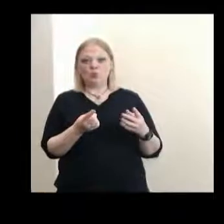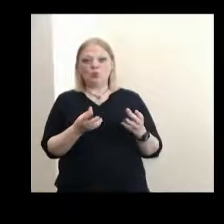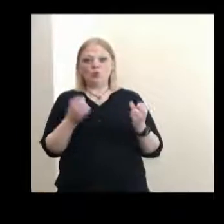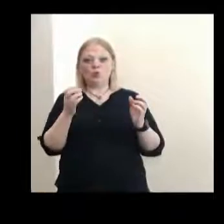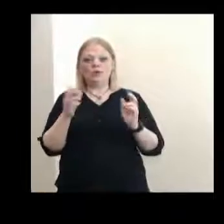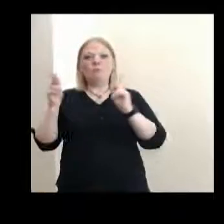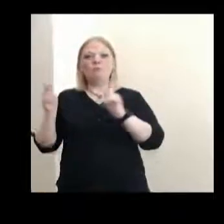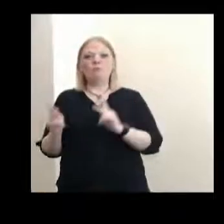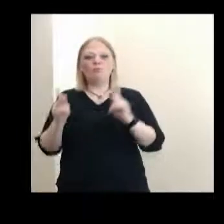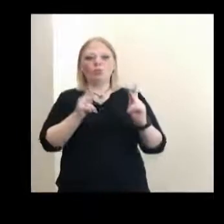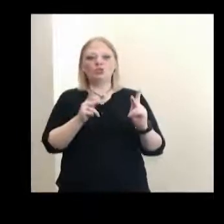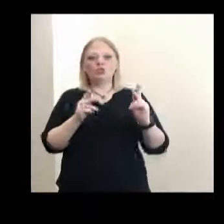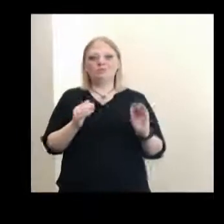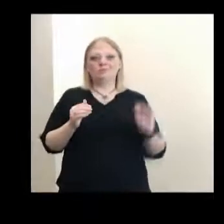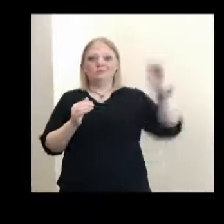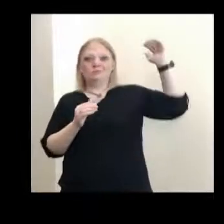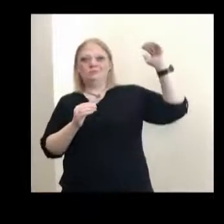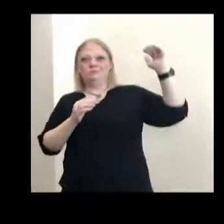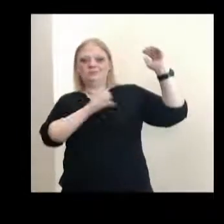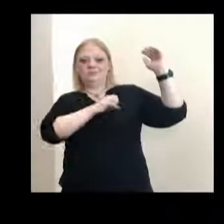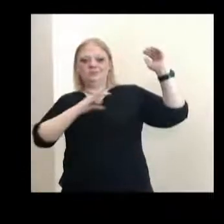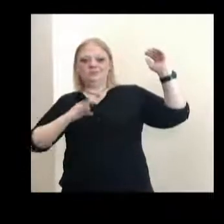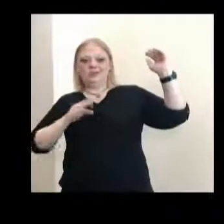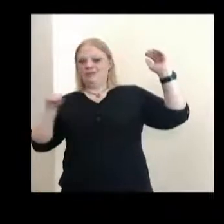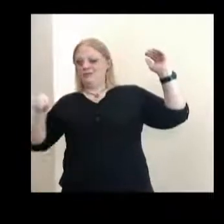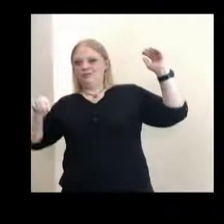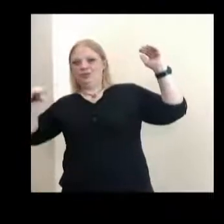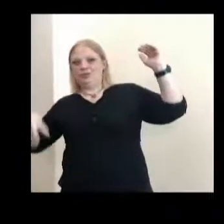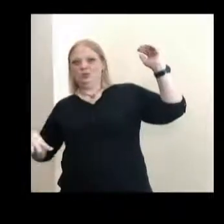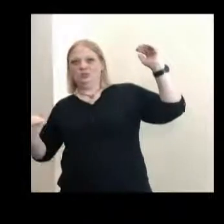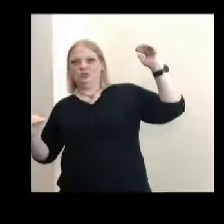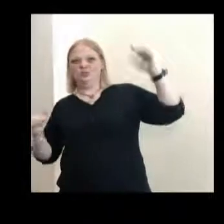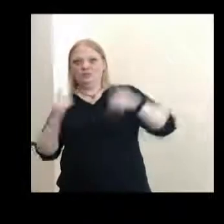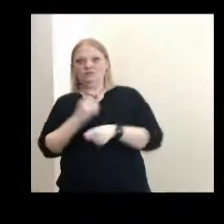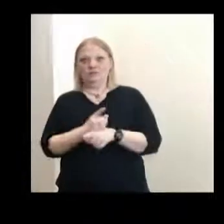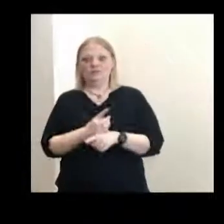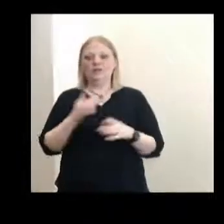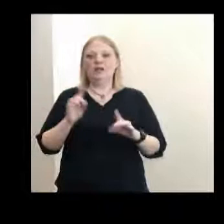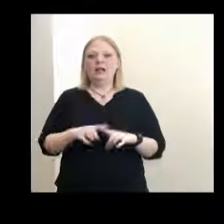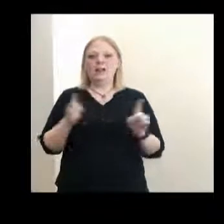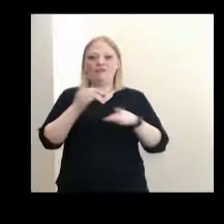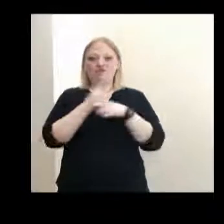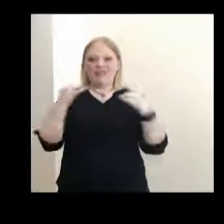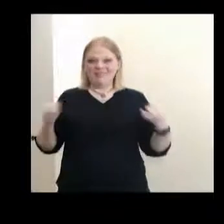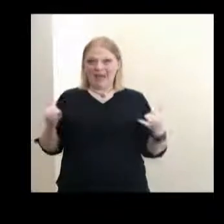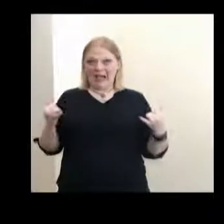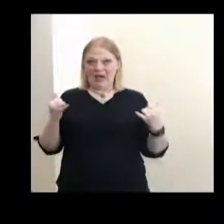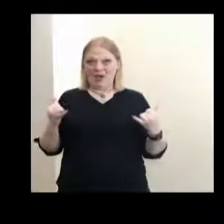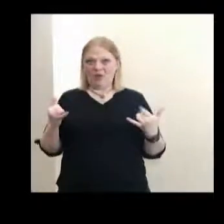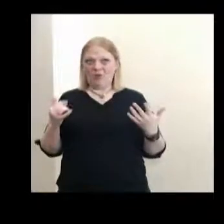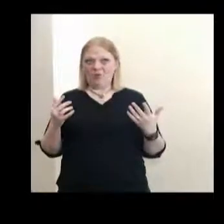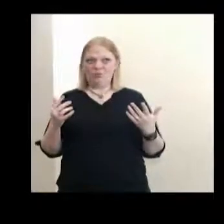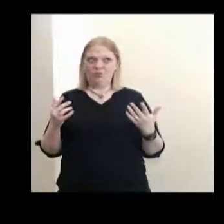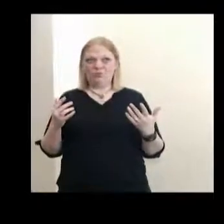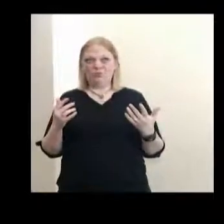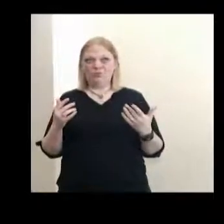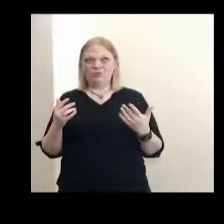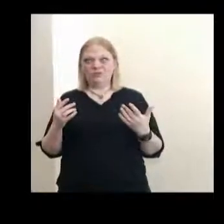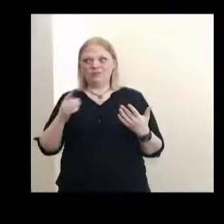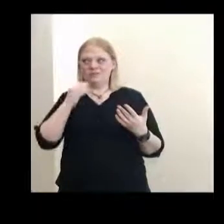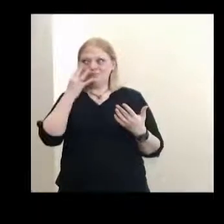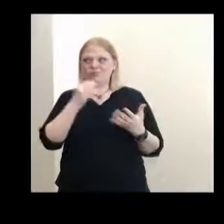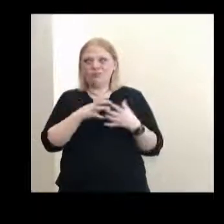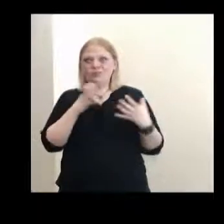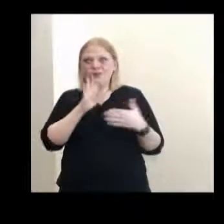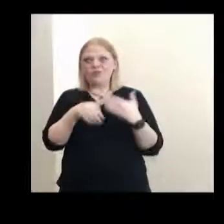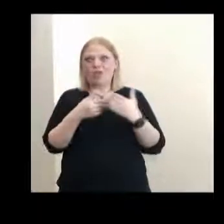of staff that were infected compared to the proportion of staff that are in the schools. However, right now, I mean, it's almost all students that are